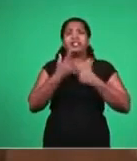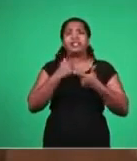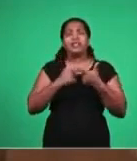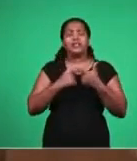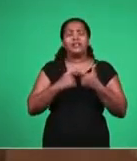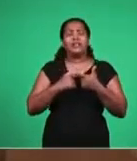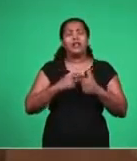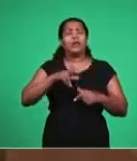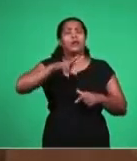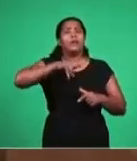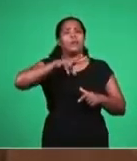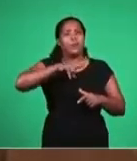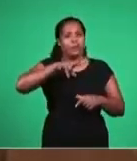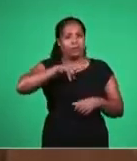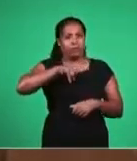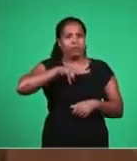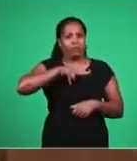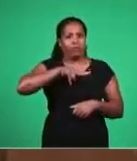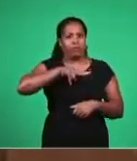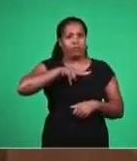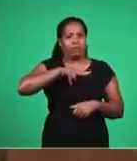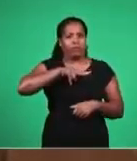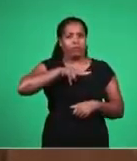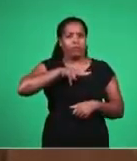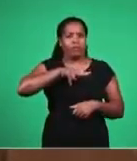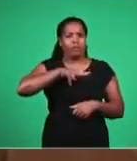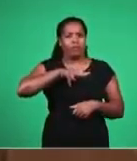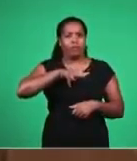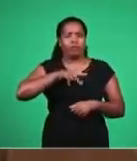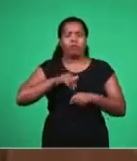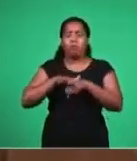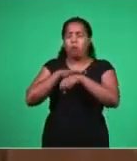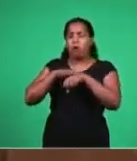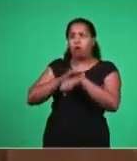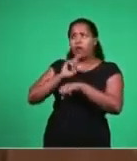Before I was even aware, I'm saying here personally,